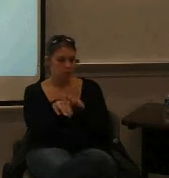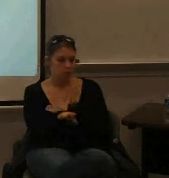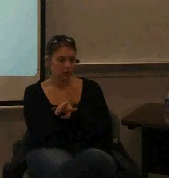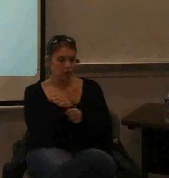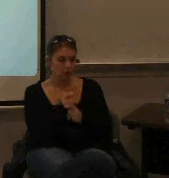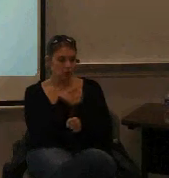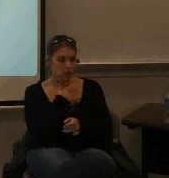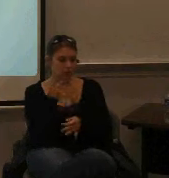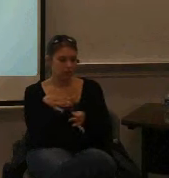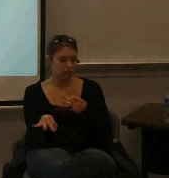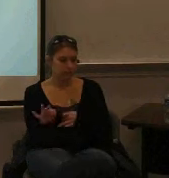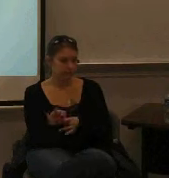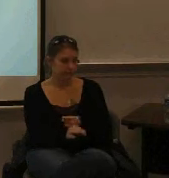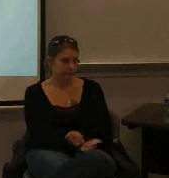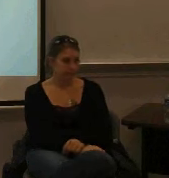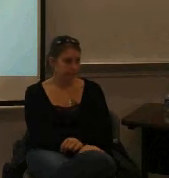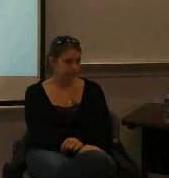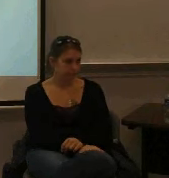get a heart transplant.